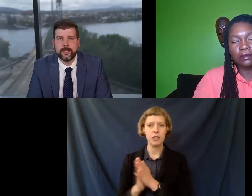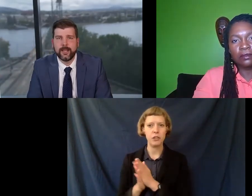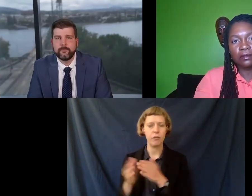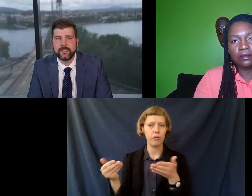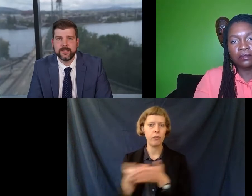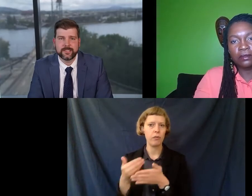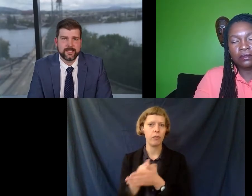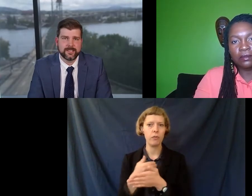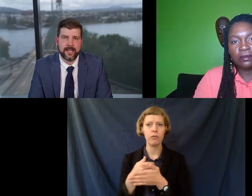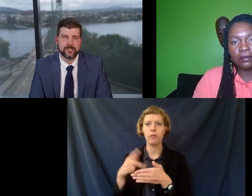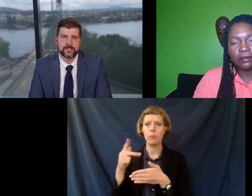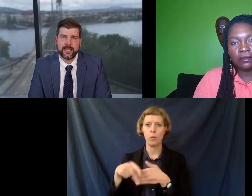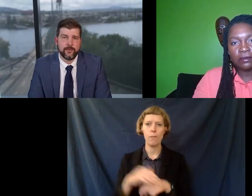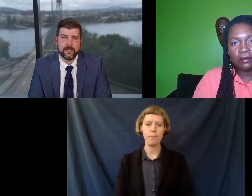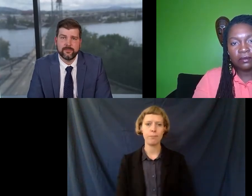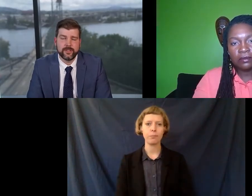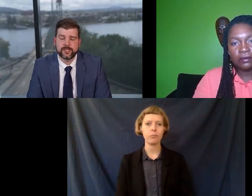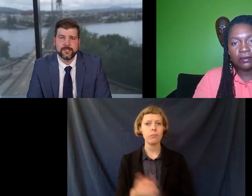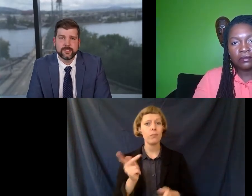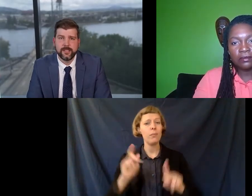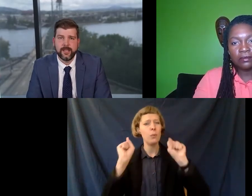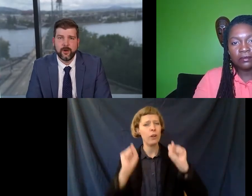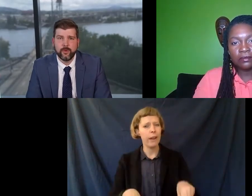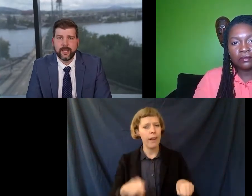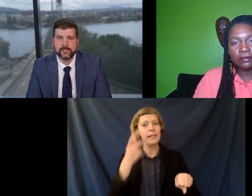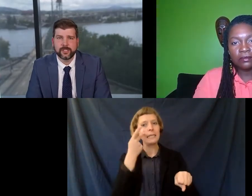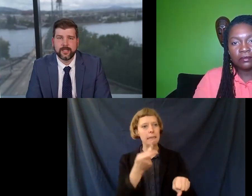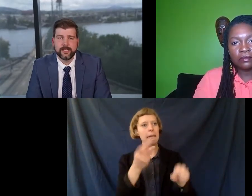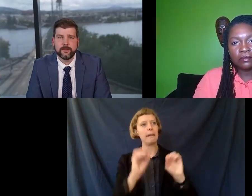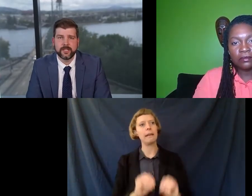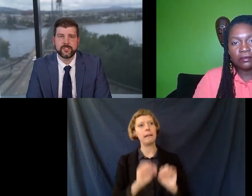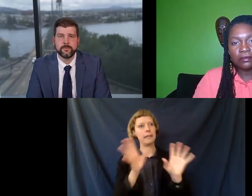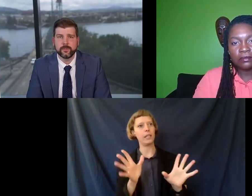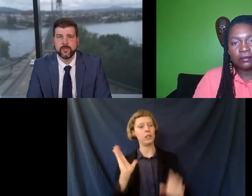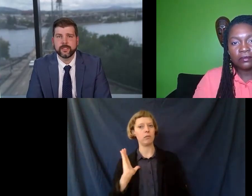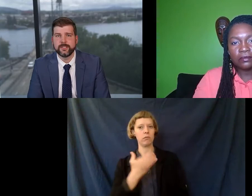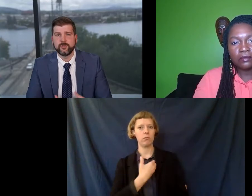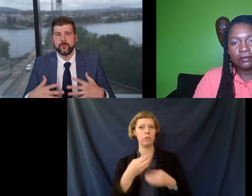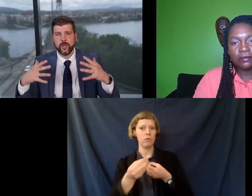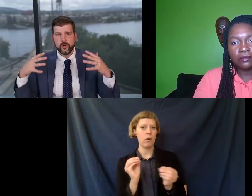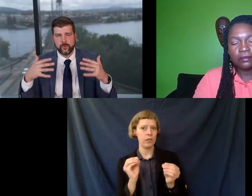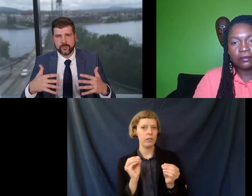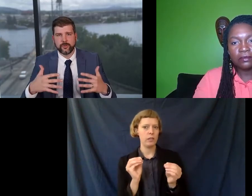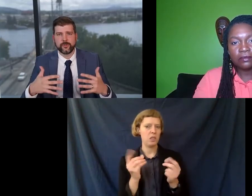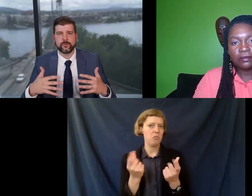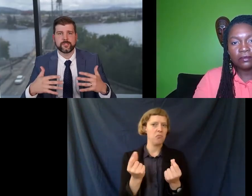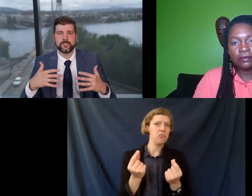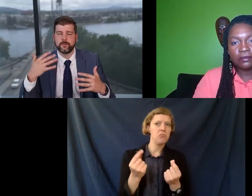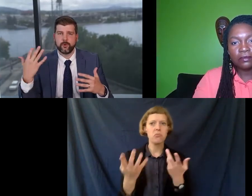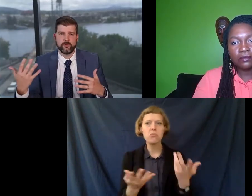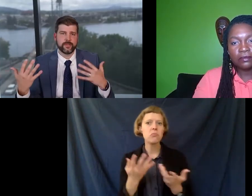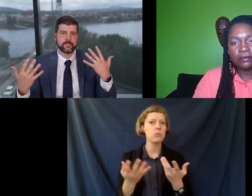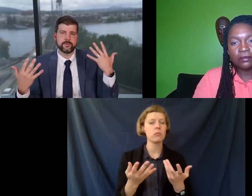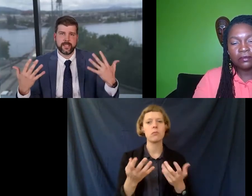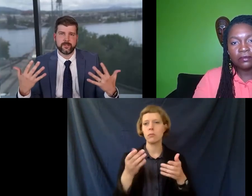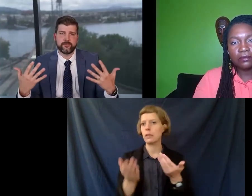doing, because it's not just counting convictions. We're actually trying to get a much deeper look into who is going through our system,